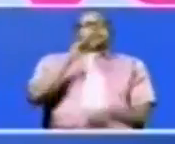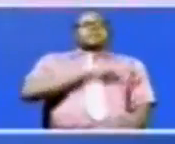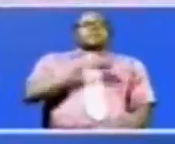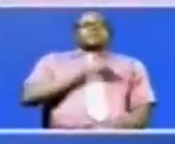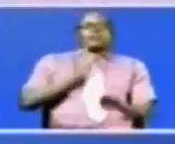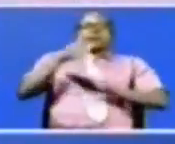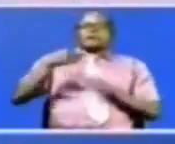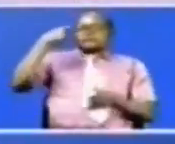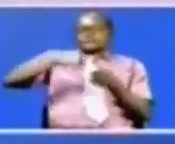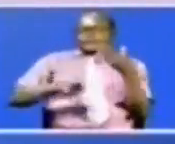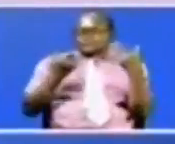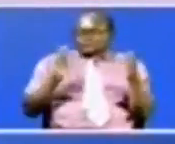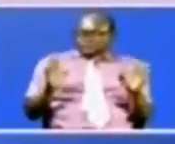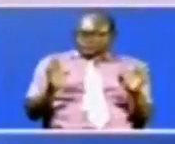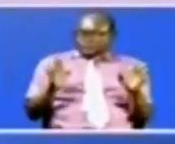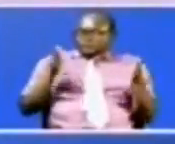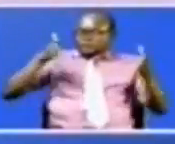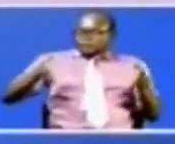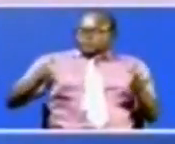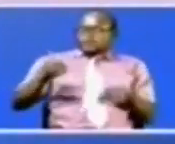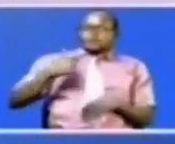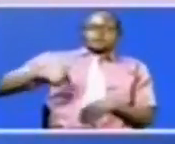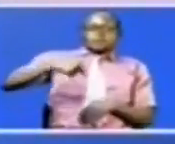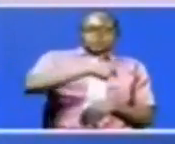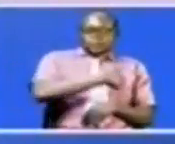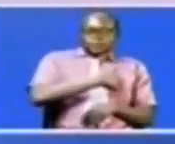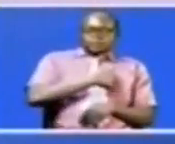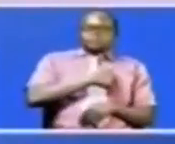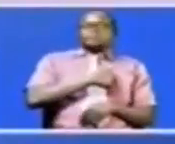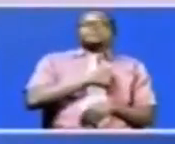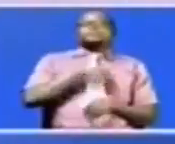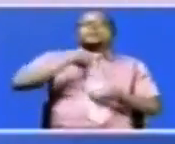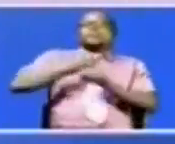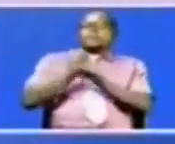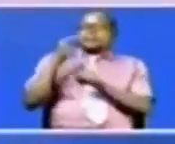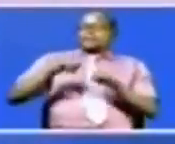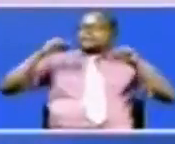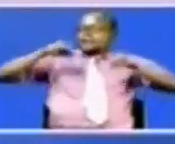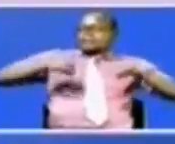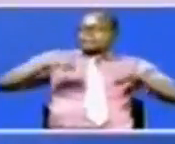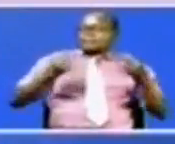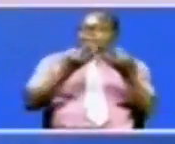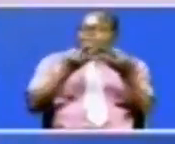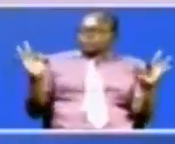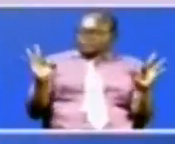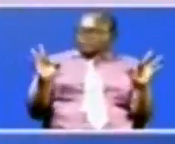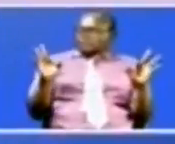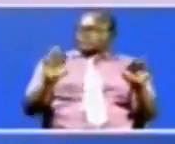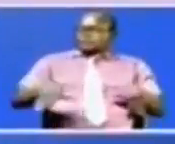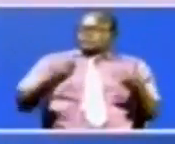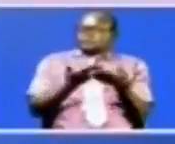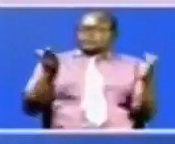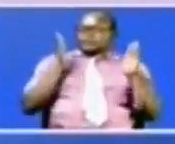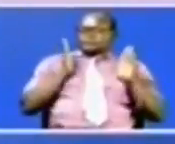tax. Today, we want to set this capability free to be available to